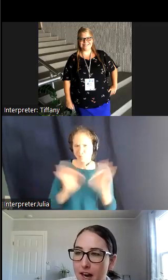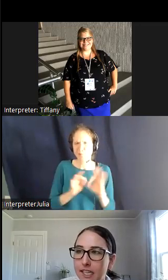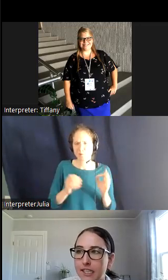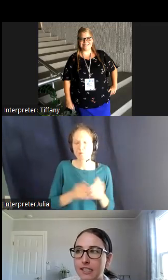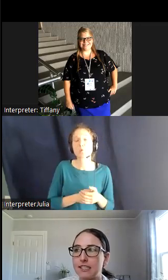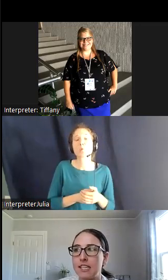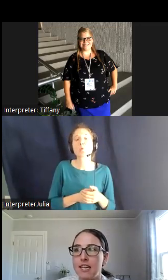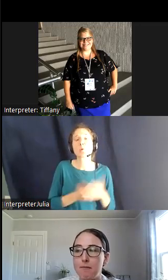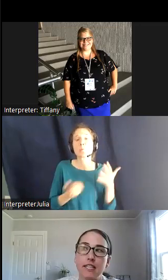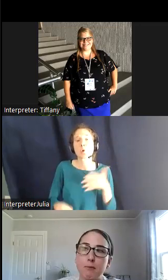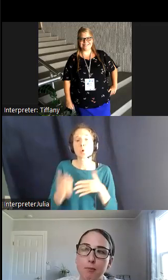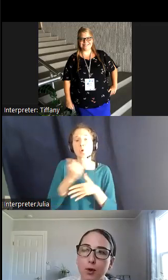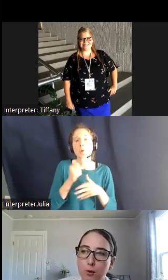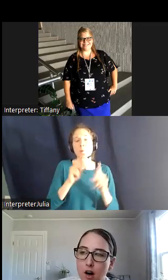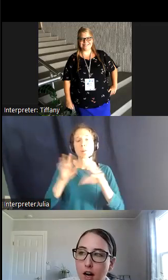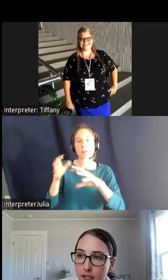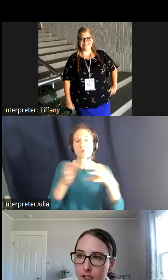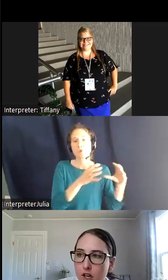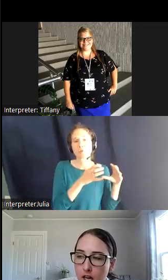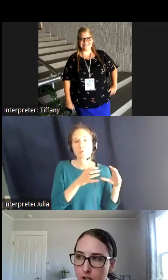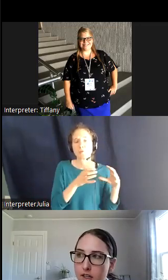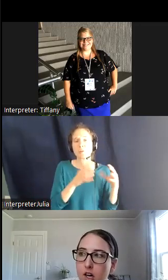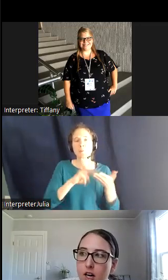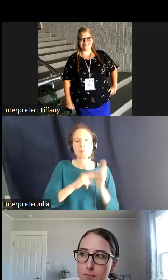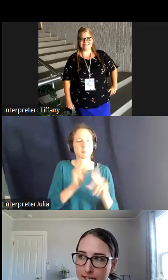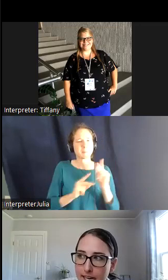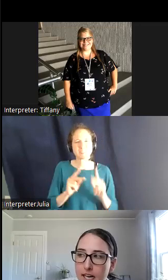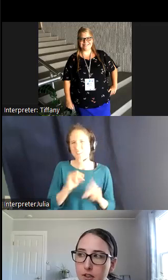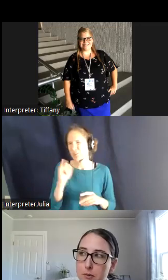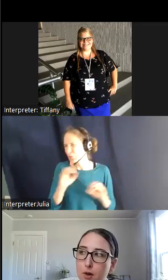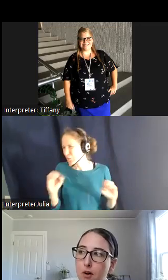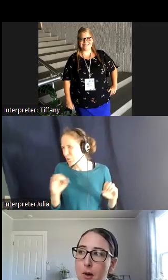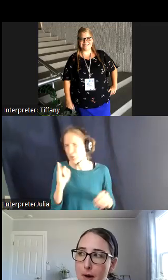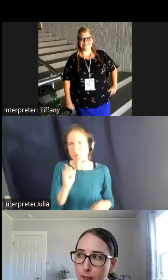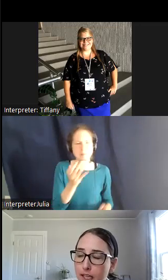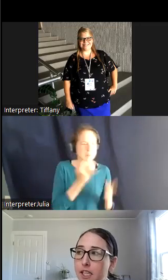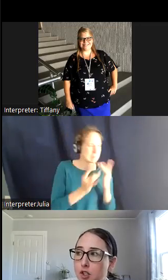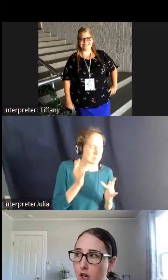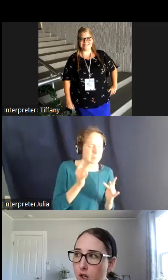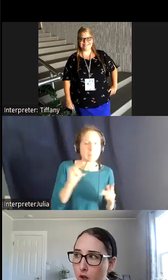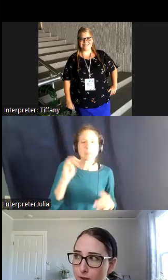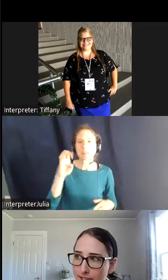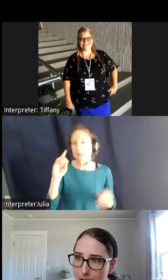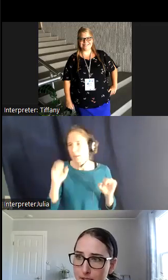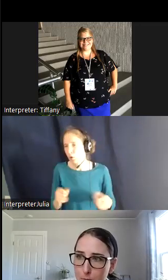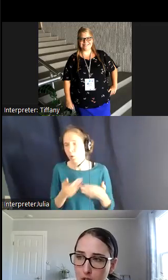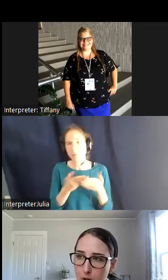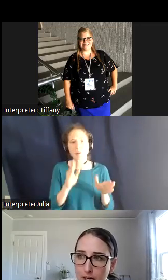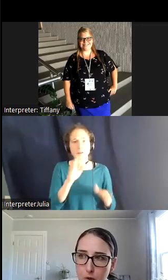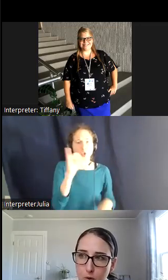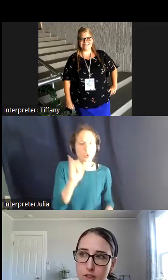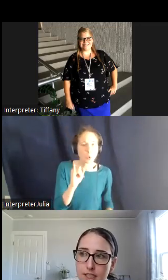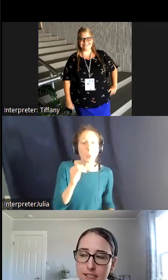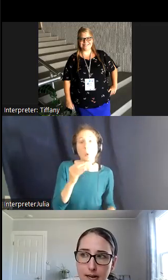is defined is it means people who are uninsured, underinsured, Medicaid eligible, publicly insured, or whose income is